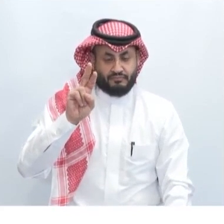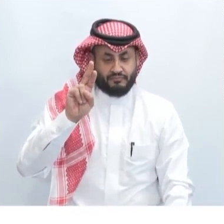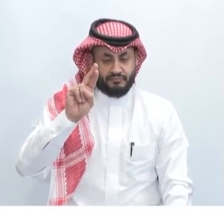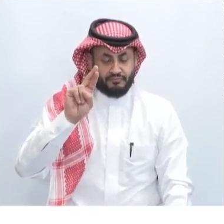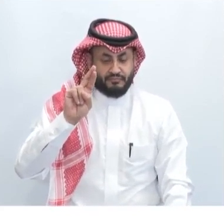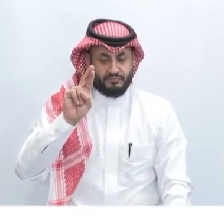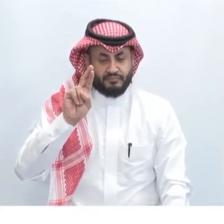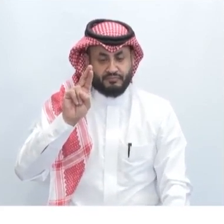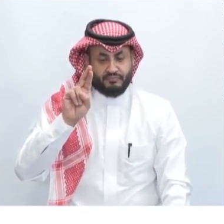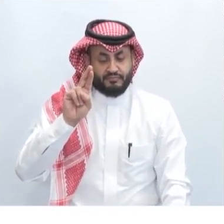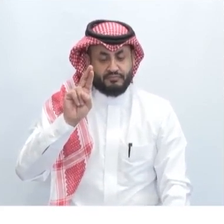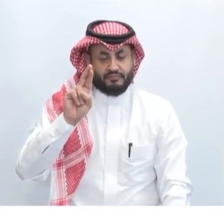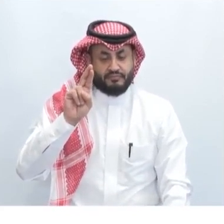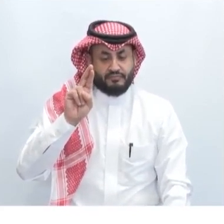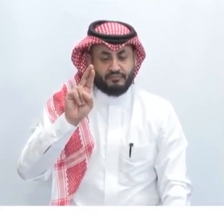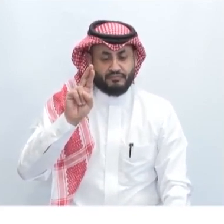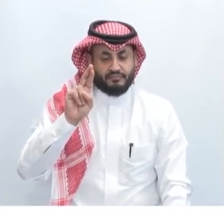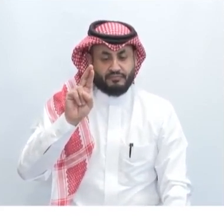it's